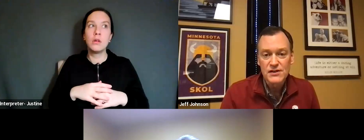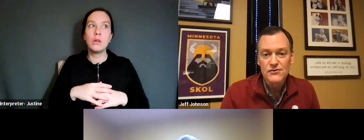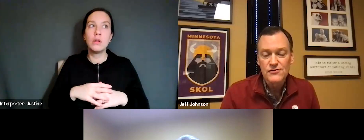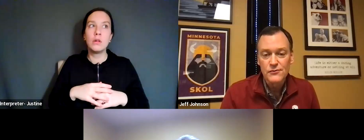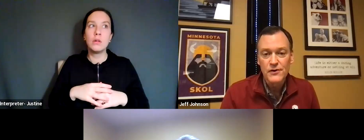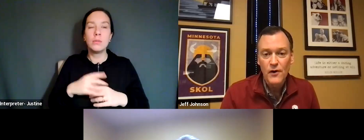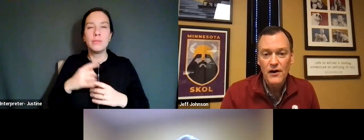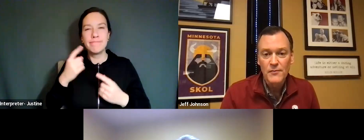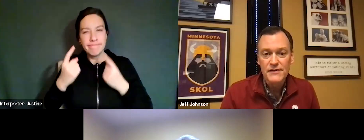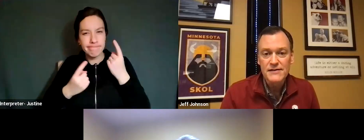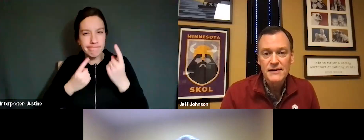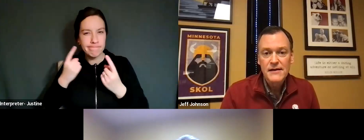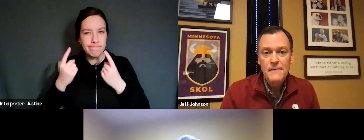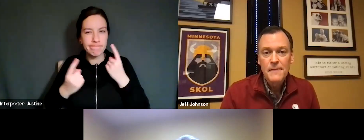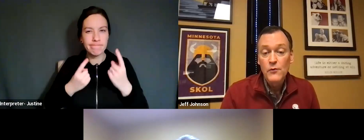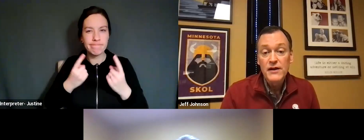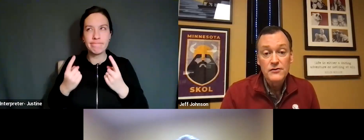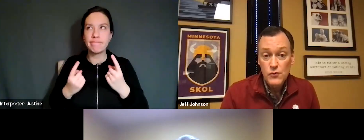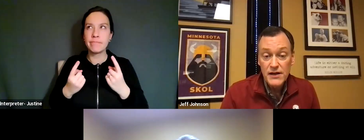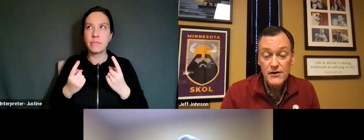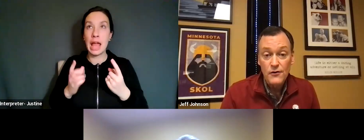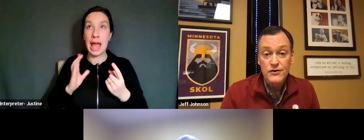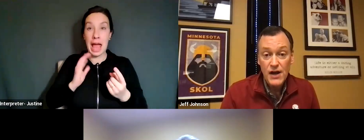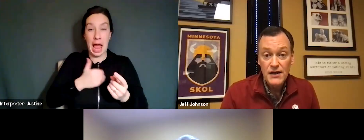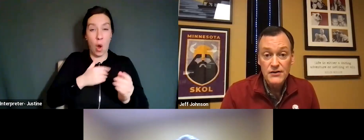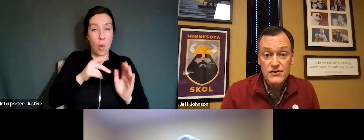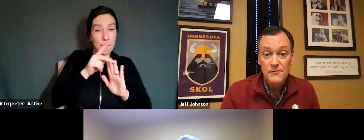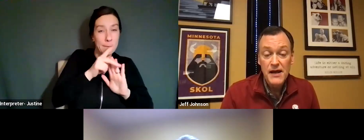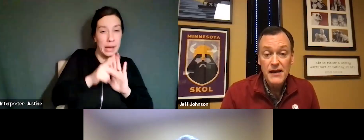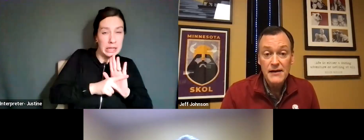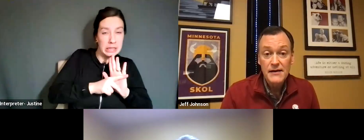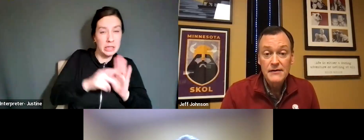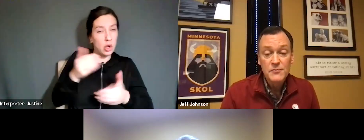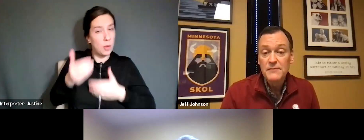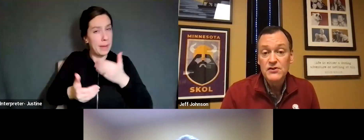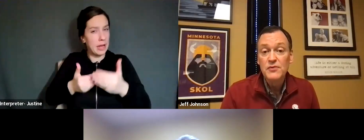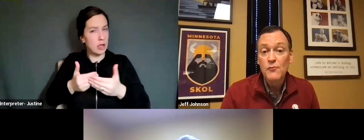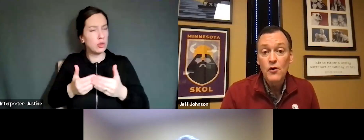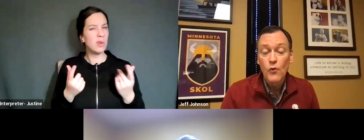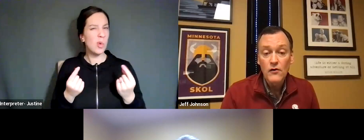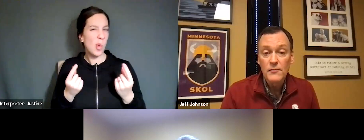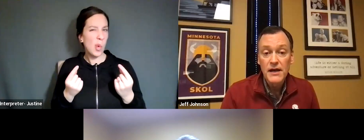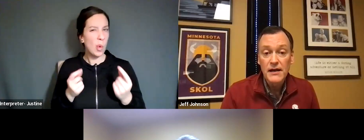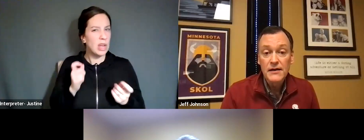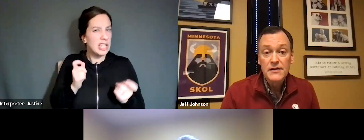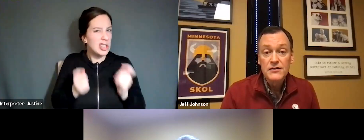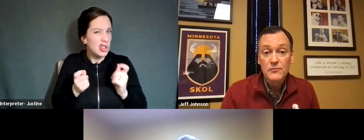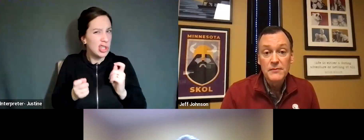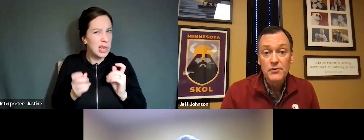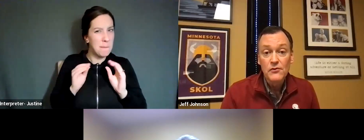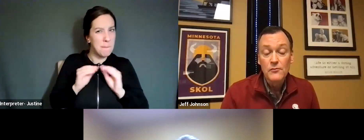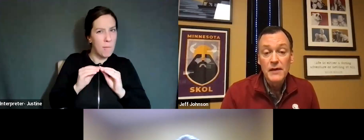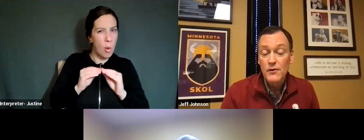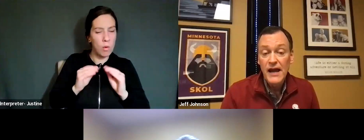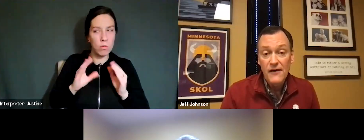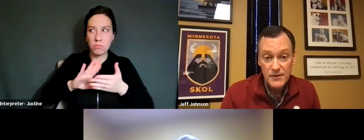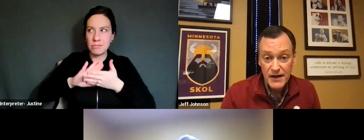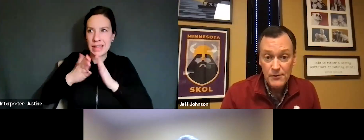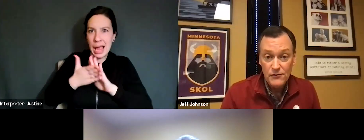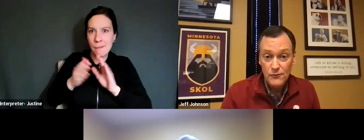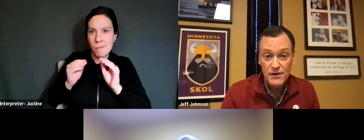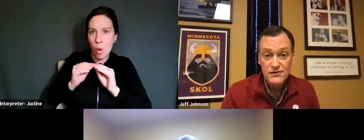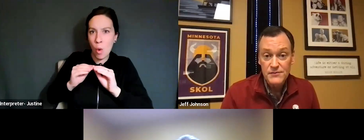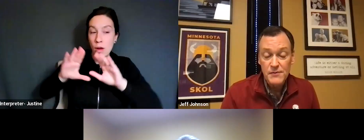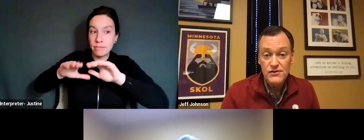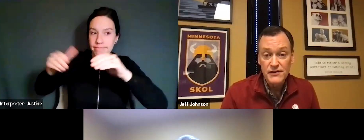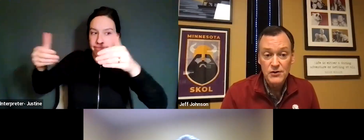some procedures or requirements that we could tweak or change to be more welcoming to people who maybe we haven't been